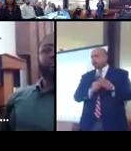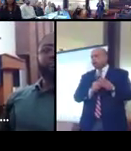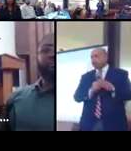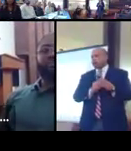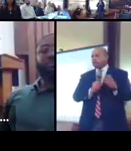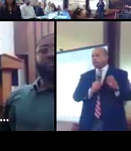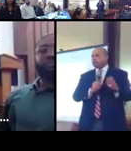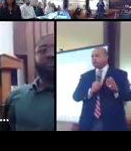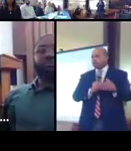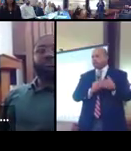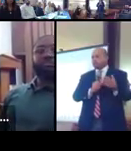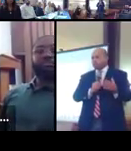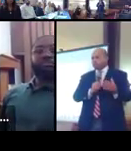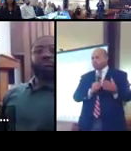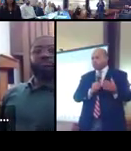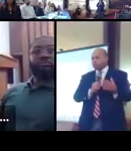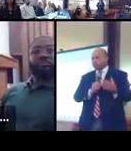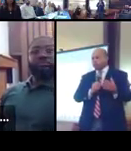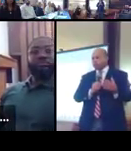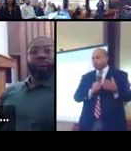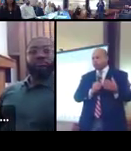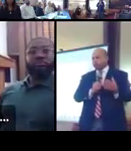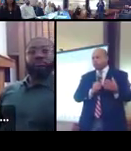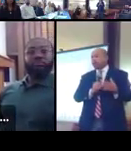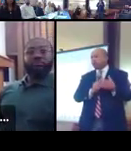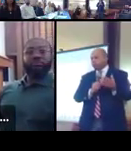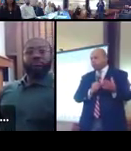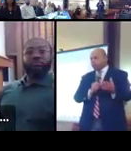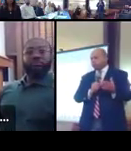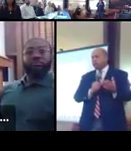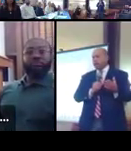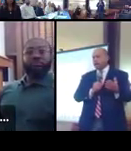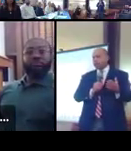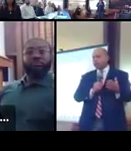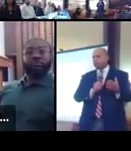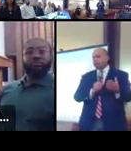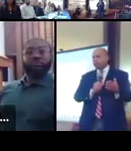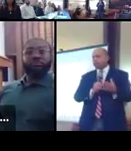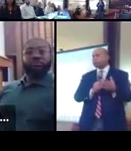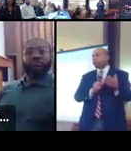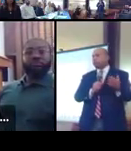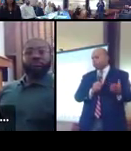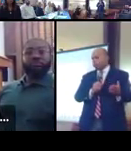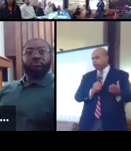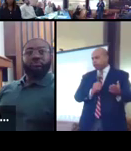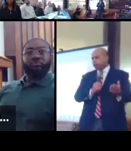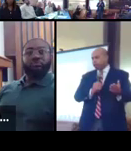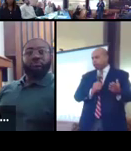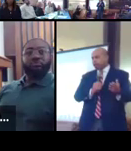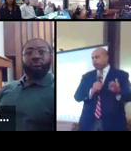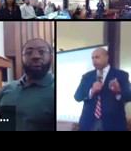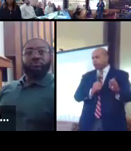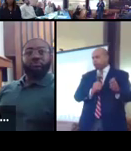test. PDA, that's what we get in this process, tell them, NLRA has proposed